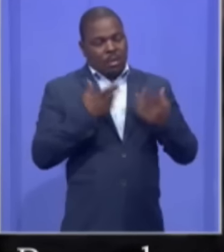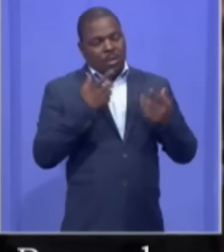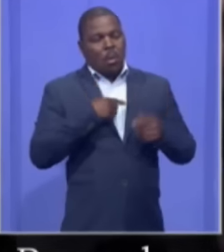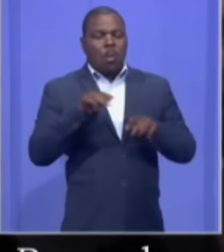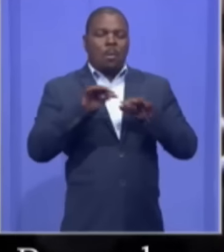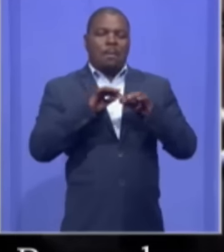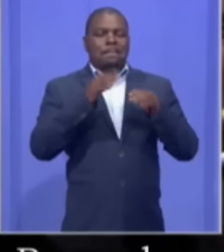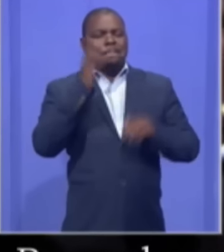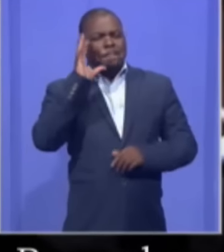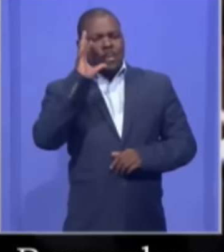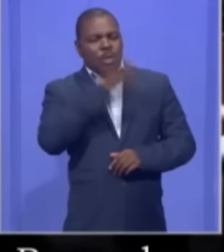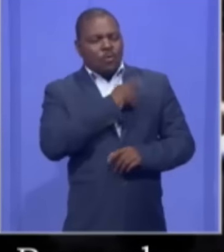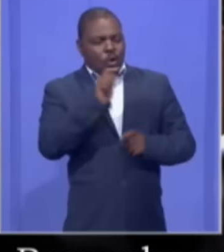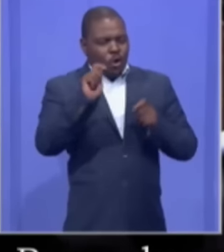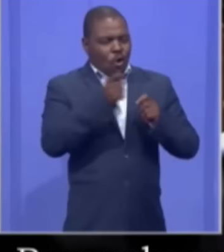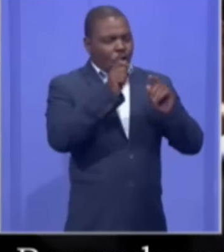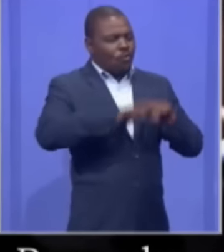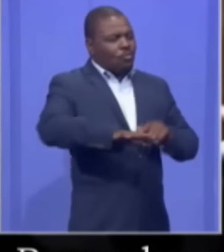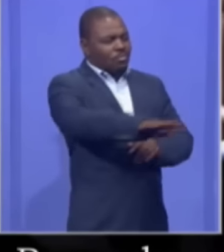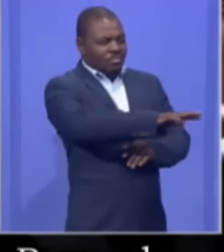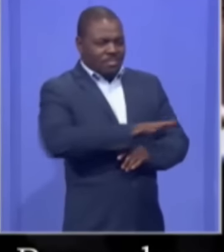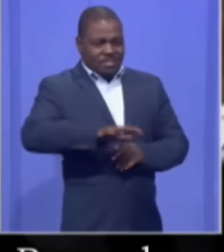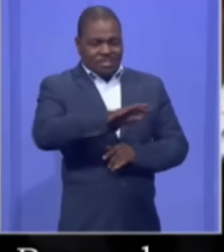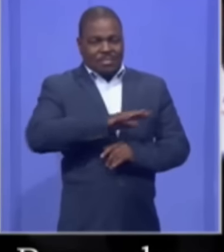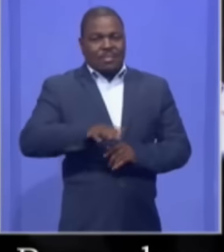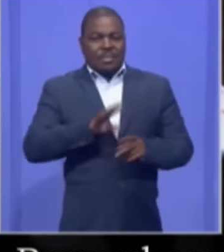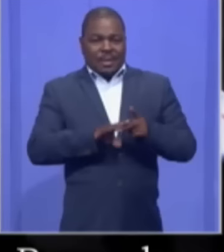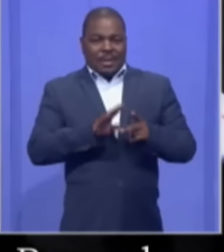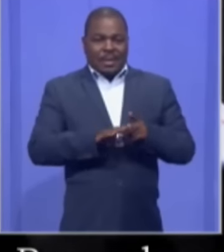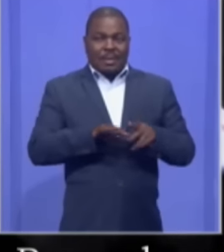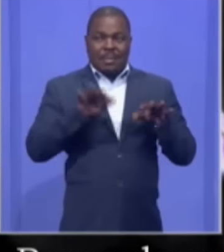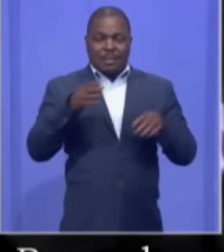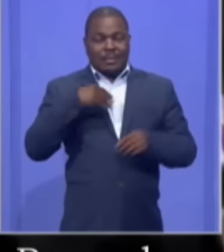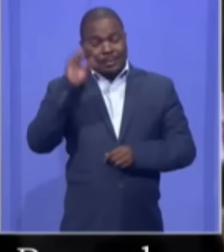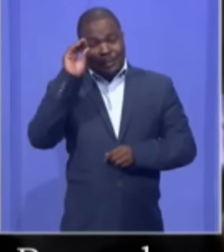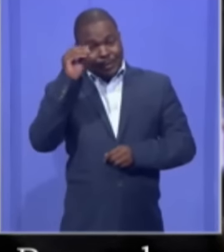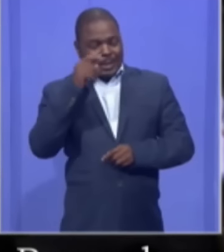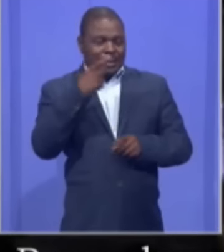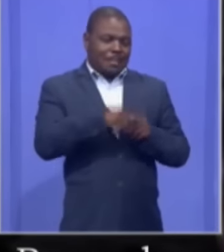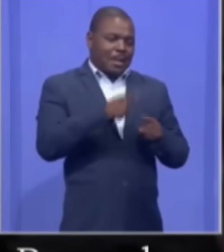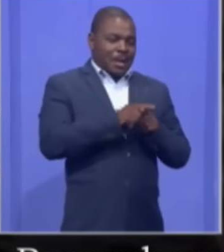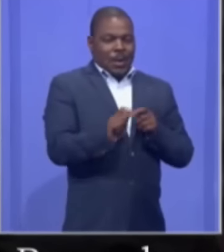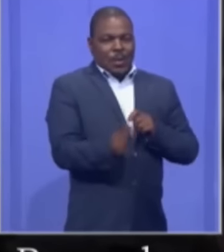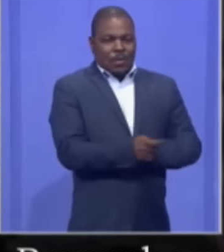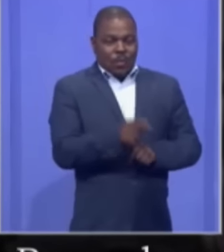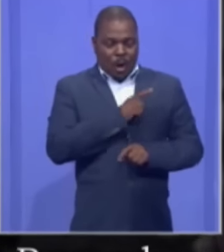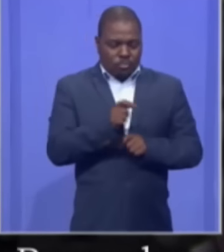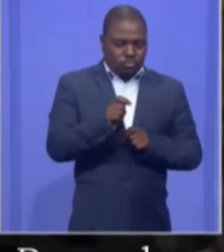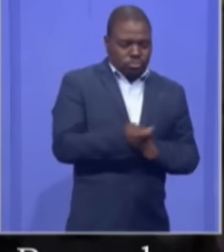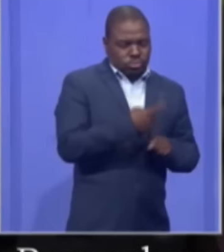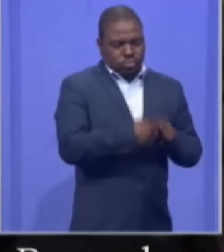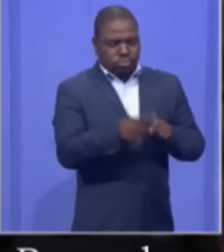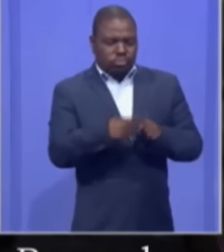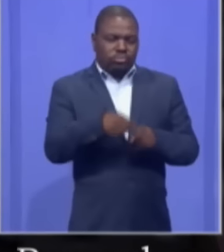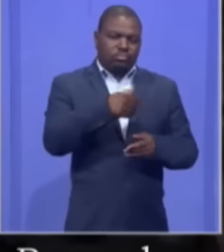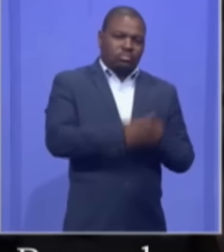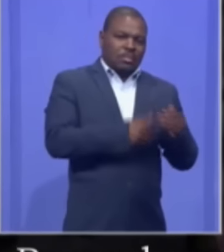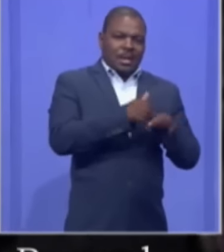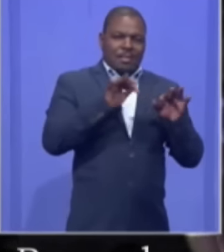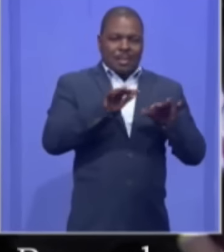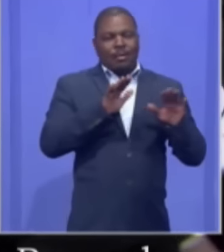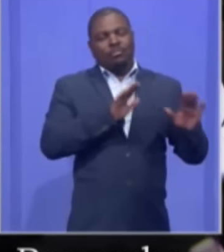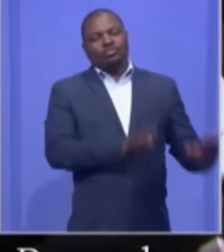courses in our country, and interest them in playing golf, because it is when you play golf that everybody's hair is